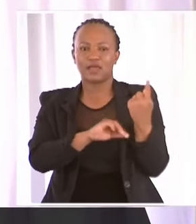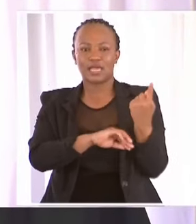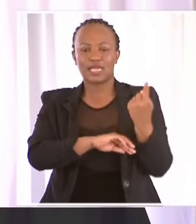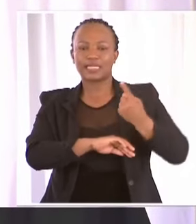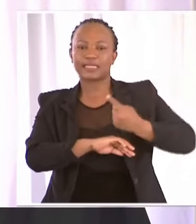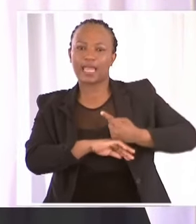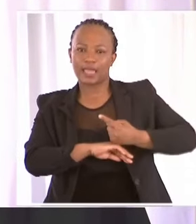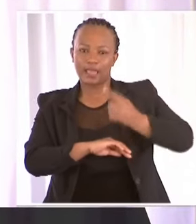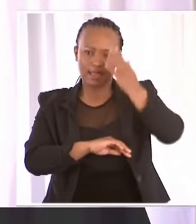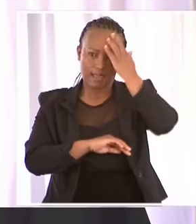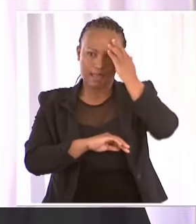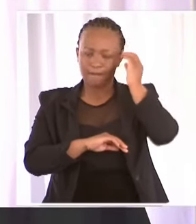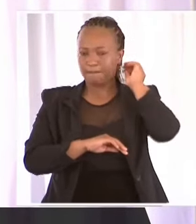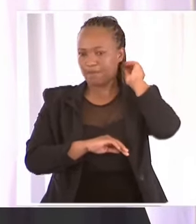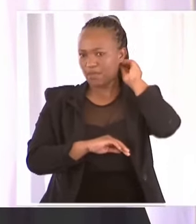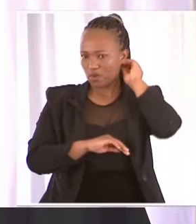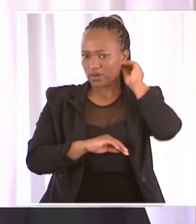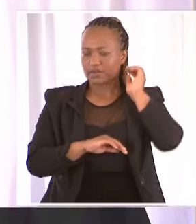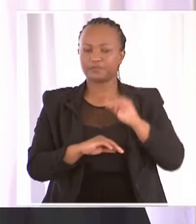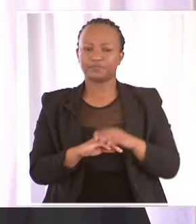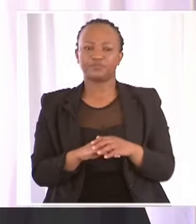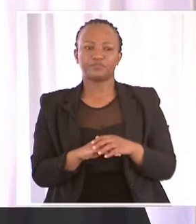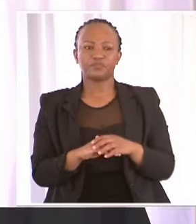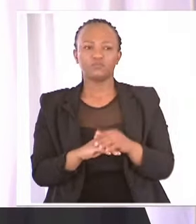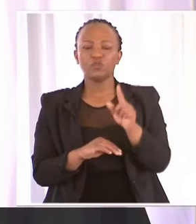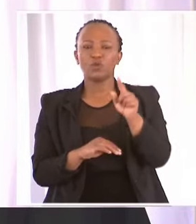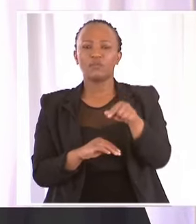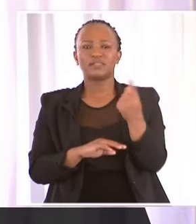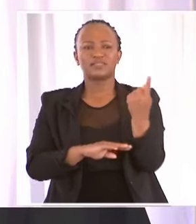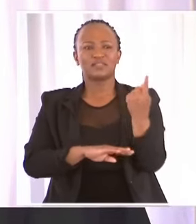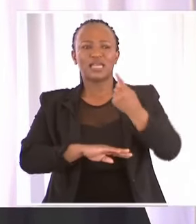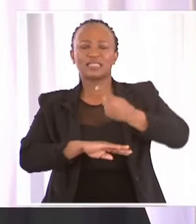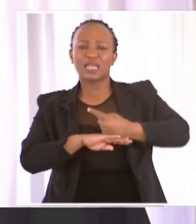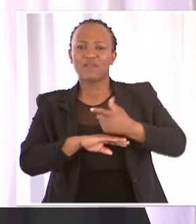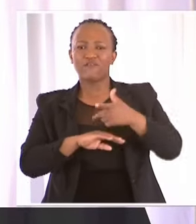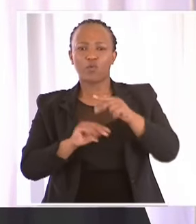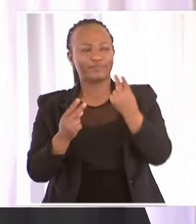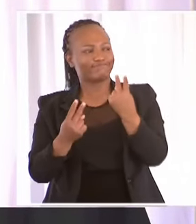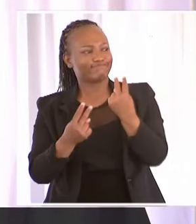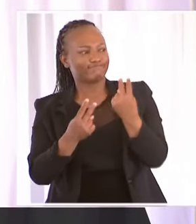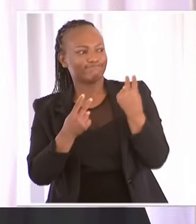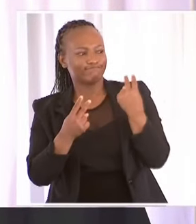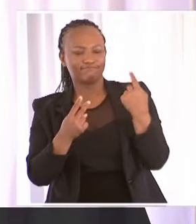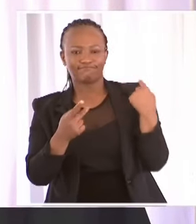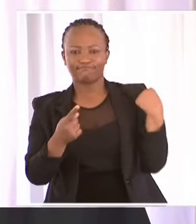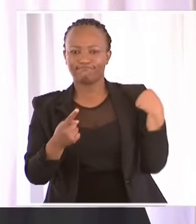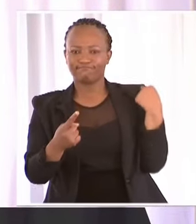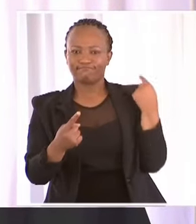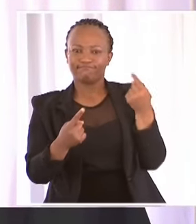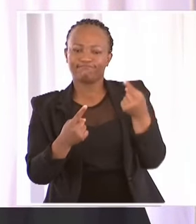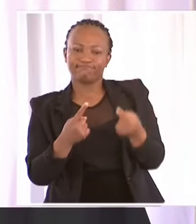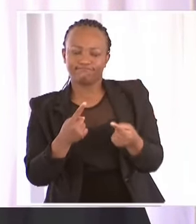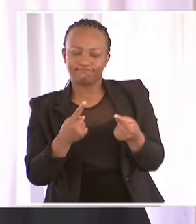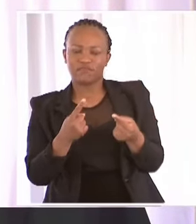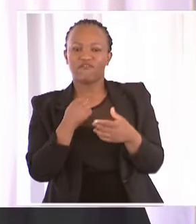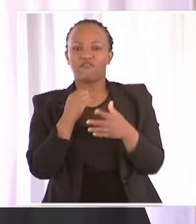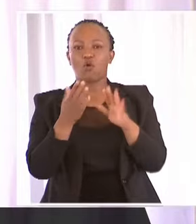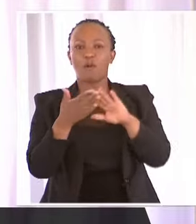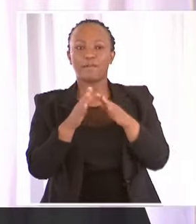memory, and we should also make it a day of reflection for the diplomatic